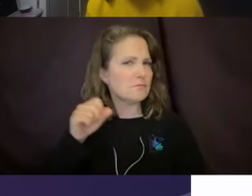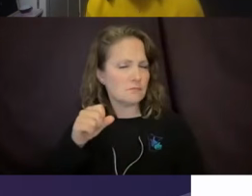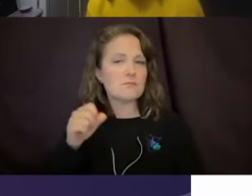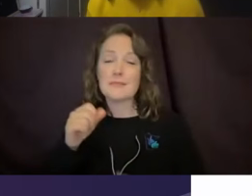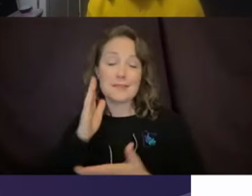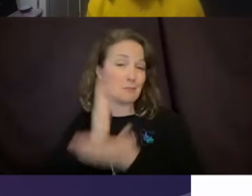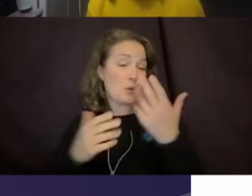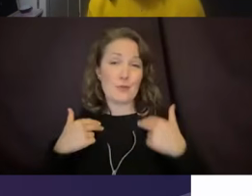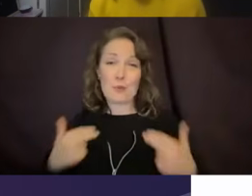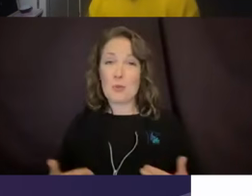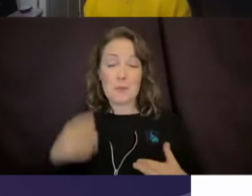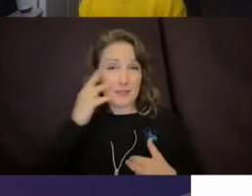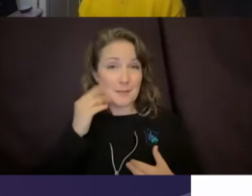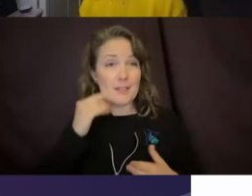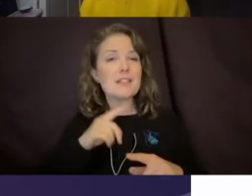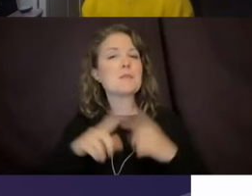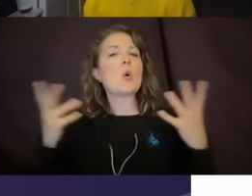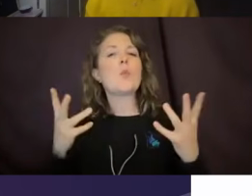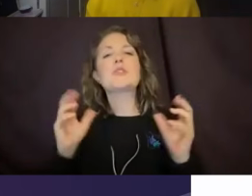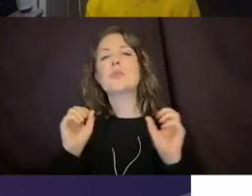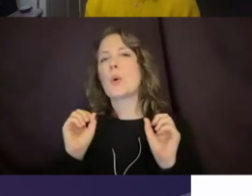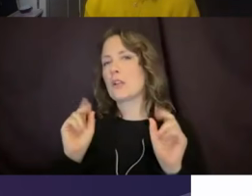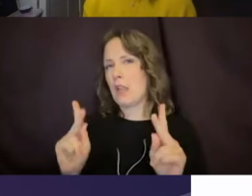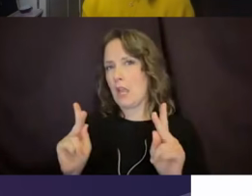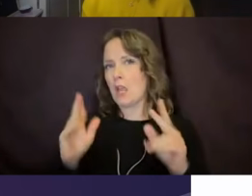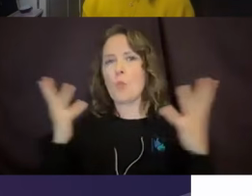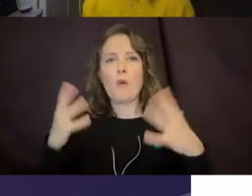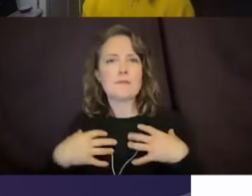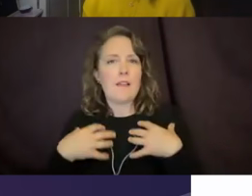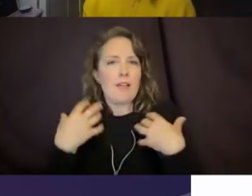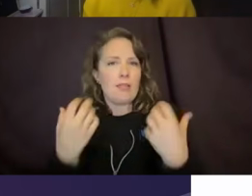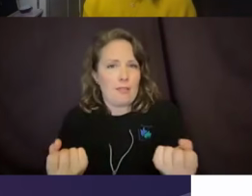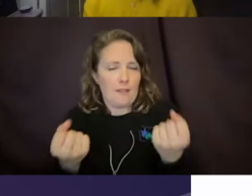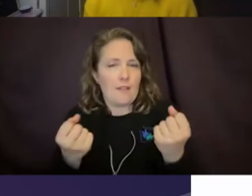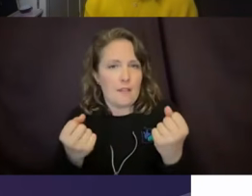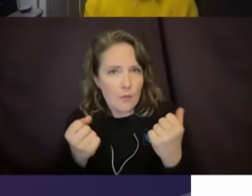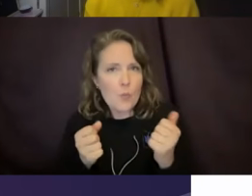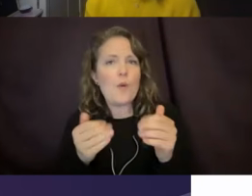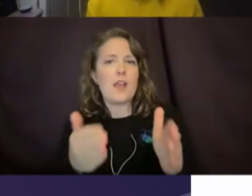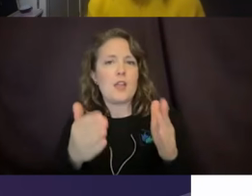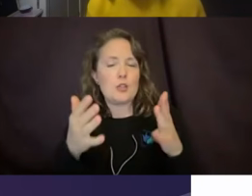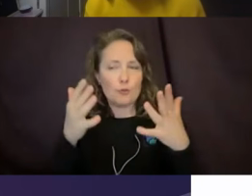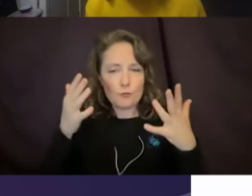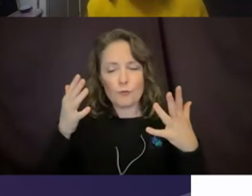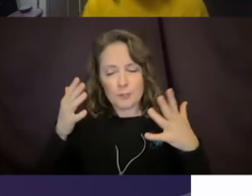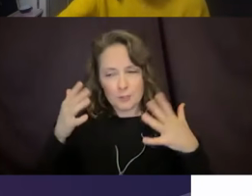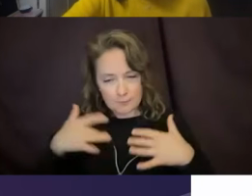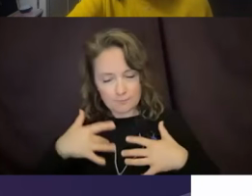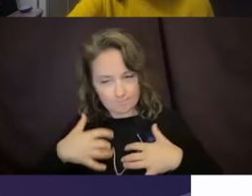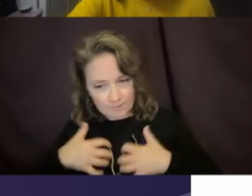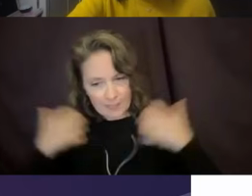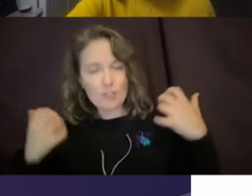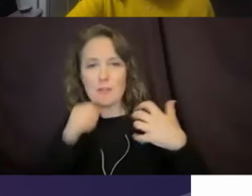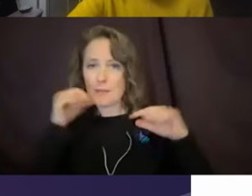human. But what is okay? Like, what is a healthy way to channel my anger and allow that to exist where it's not hurting myself or